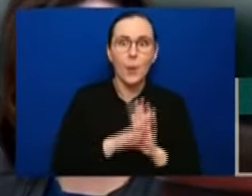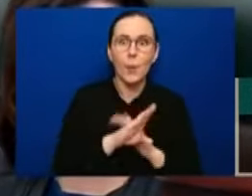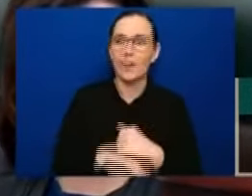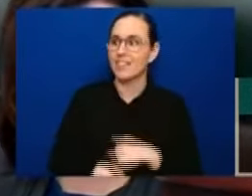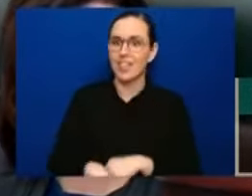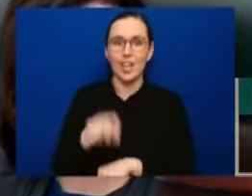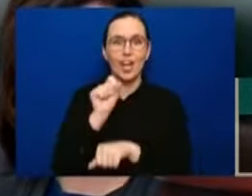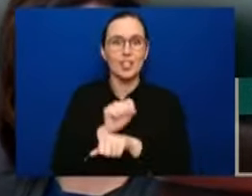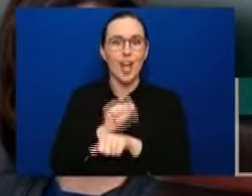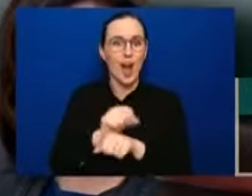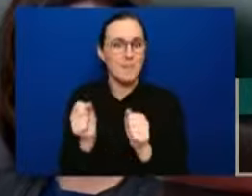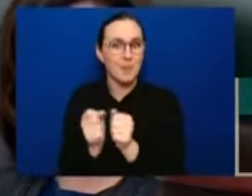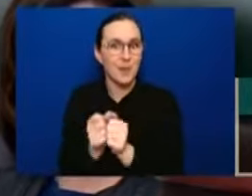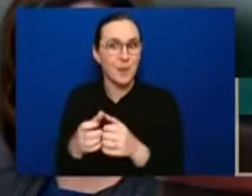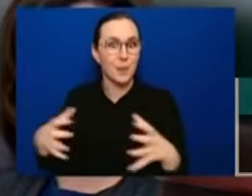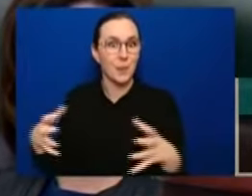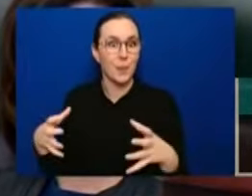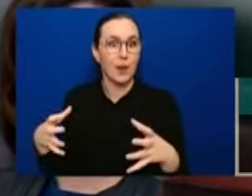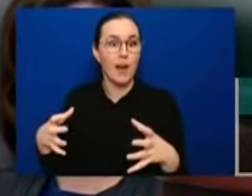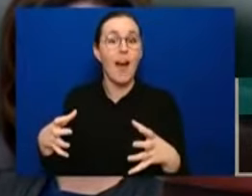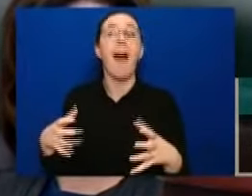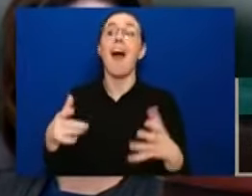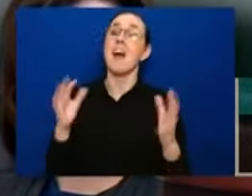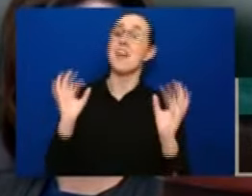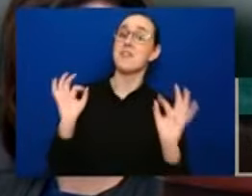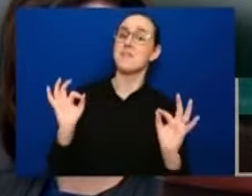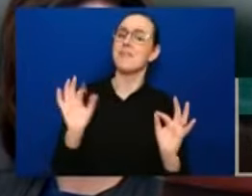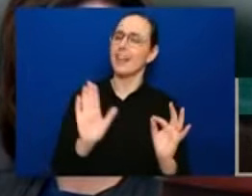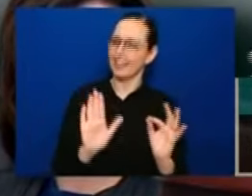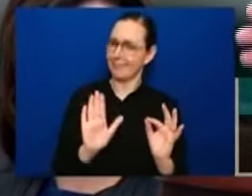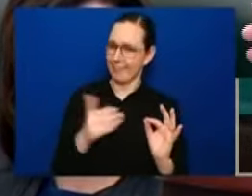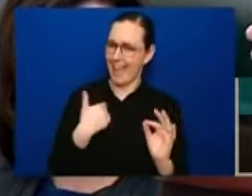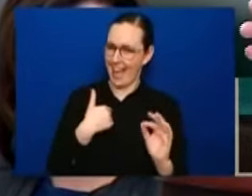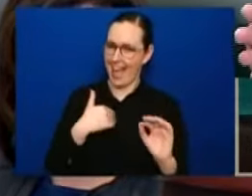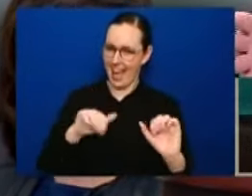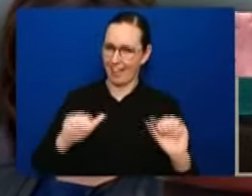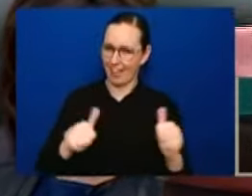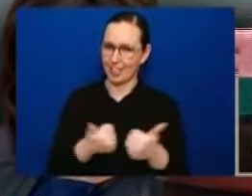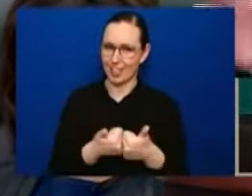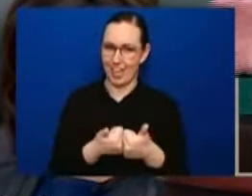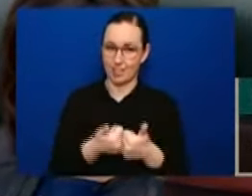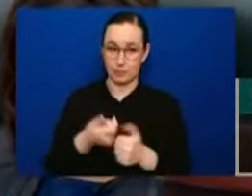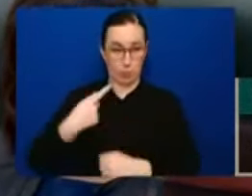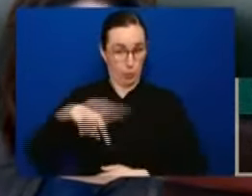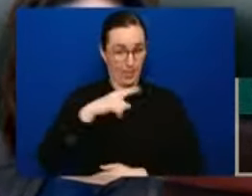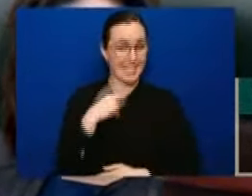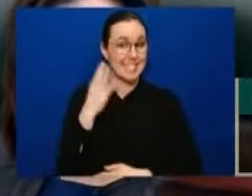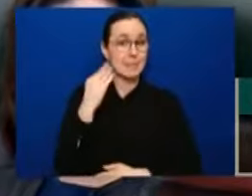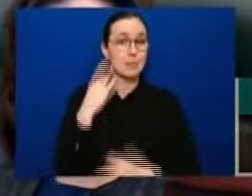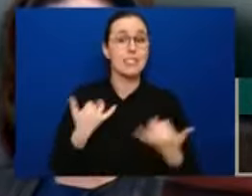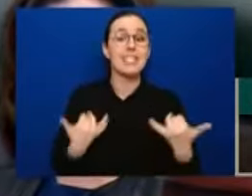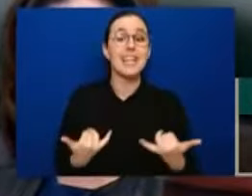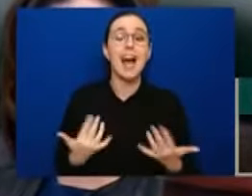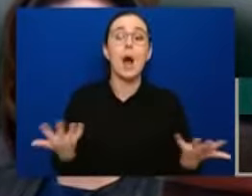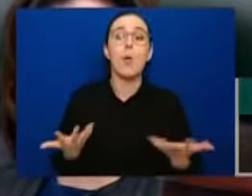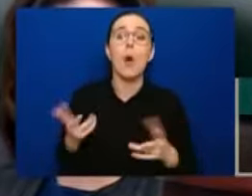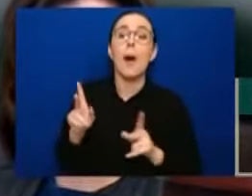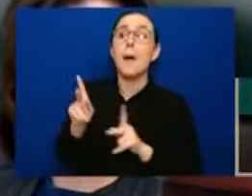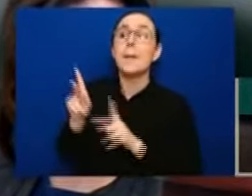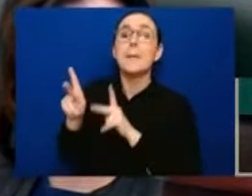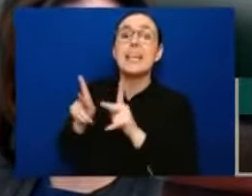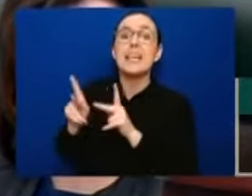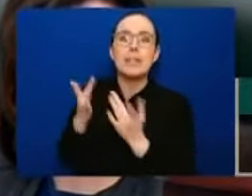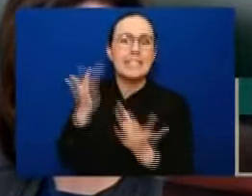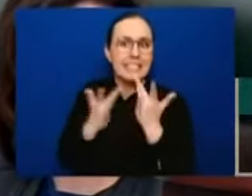already upon us, and it is a labour and skills shortage. It is difficult to understand that in an economy with an unemployment rate